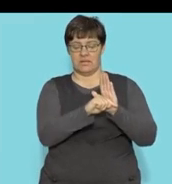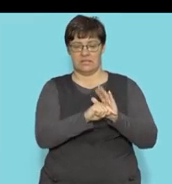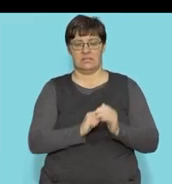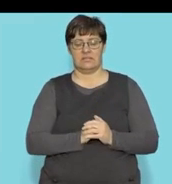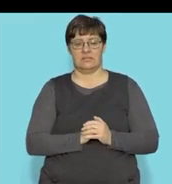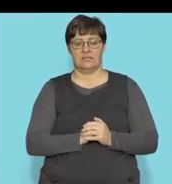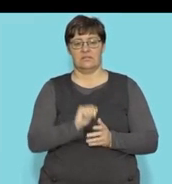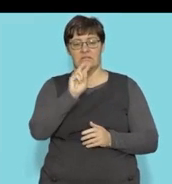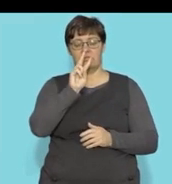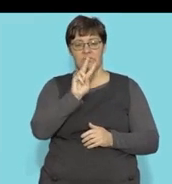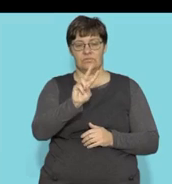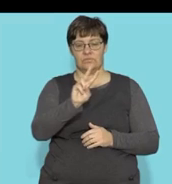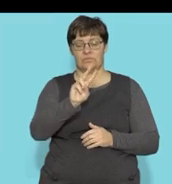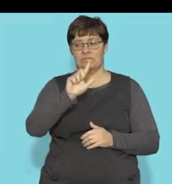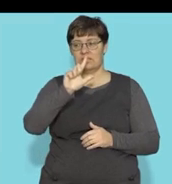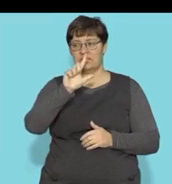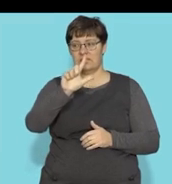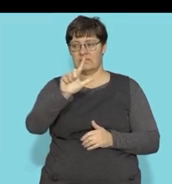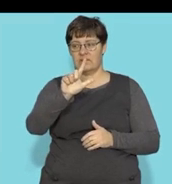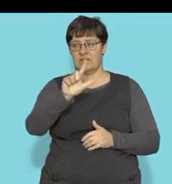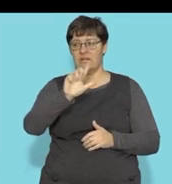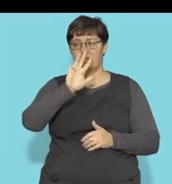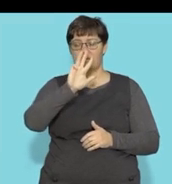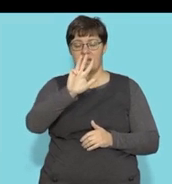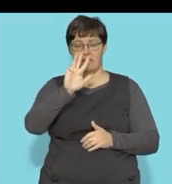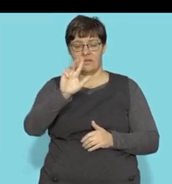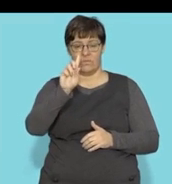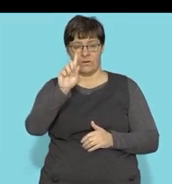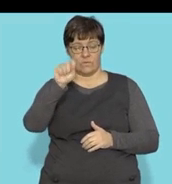51,150 minus by